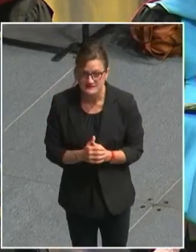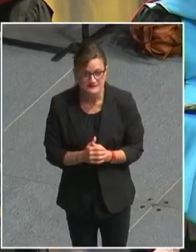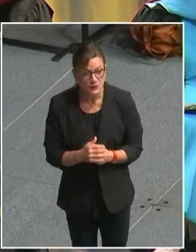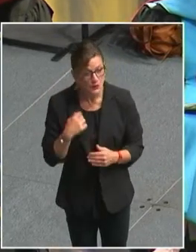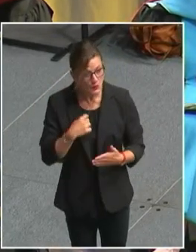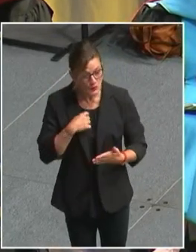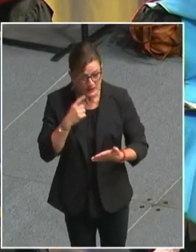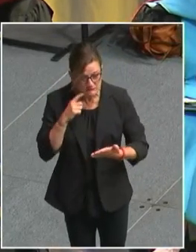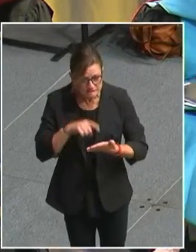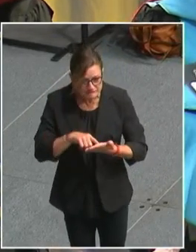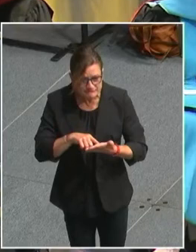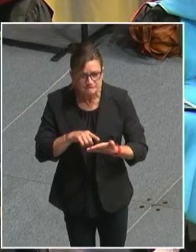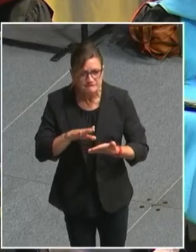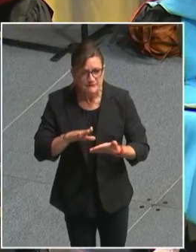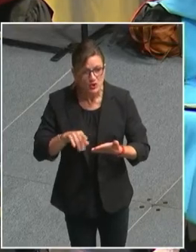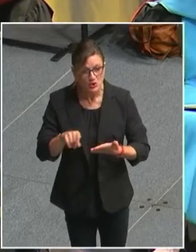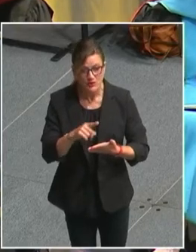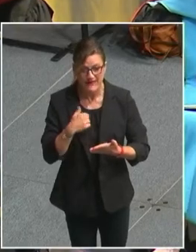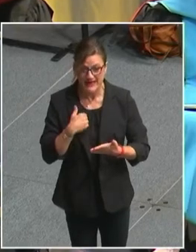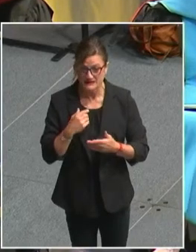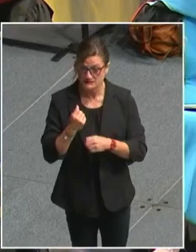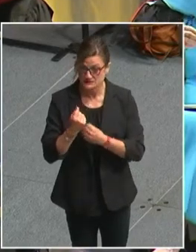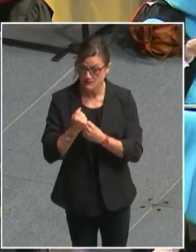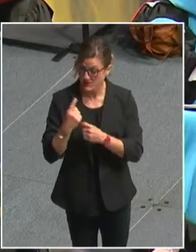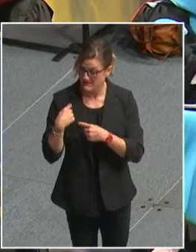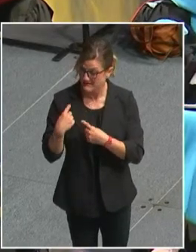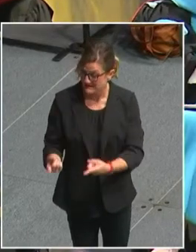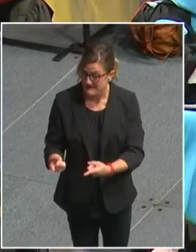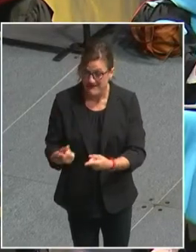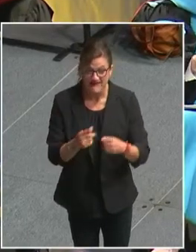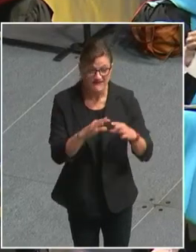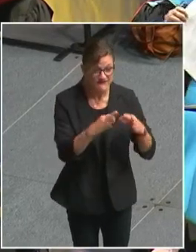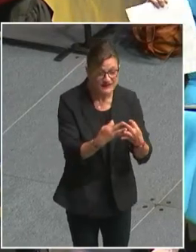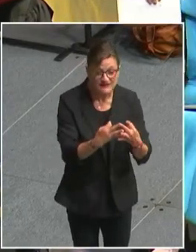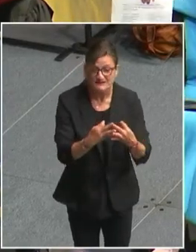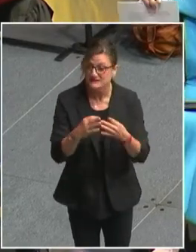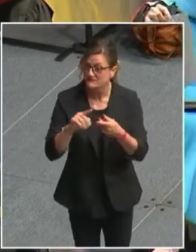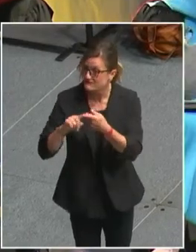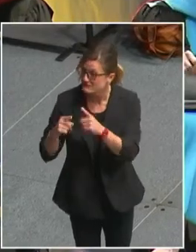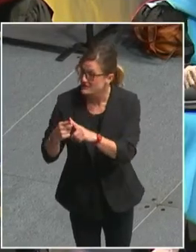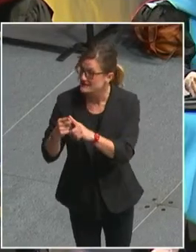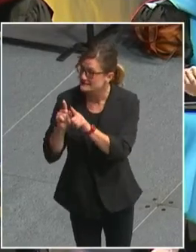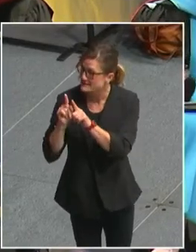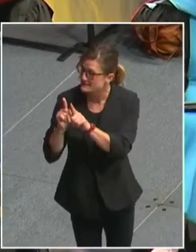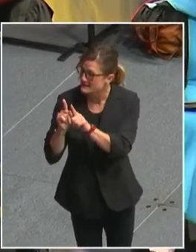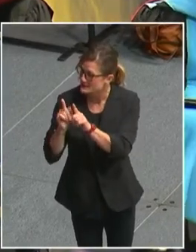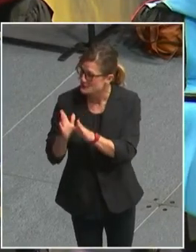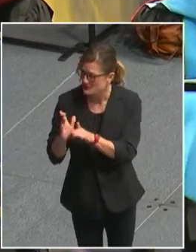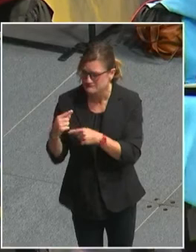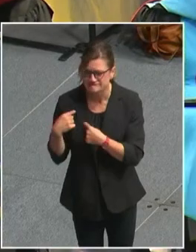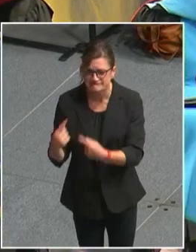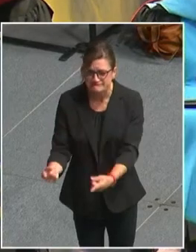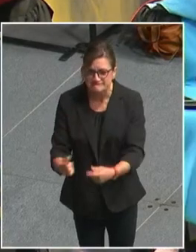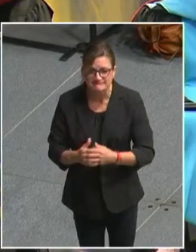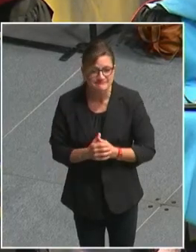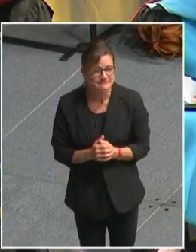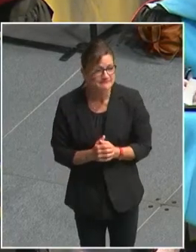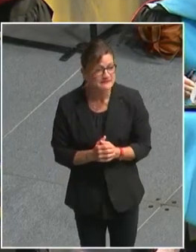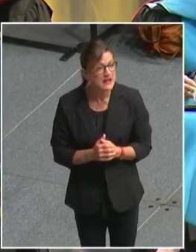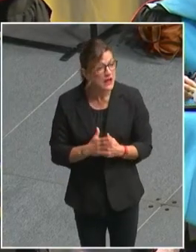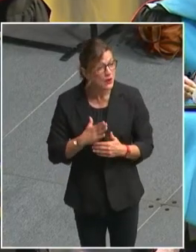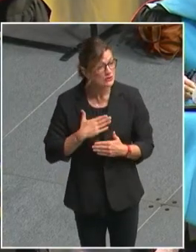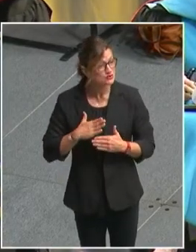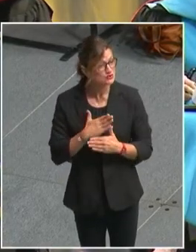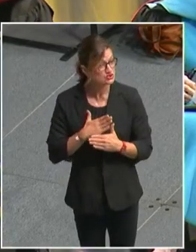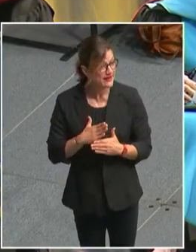the invaluable support of their families, friends, and mentors. I want to share with you part